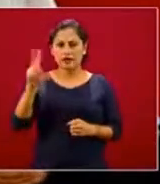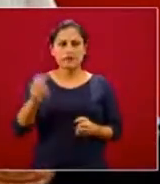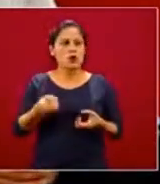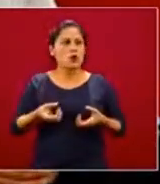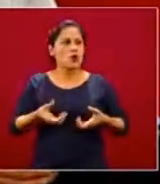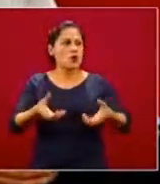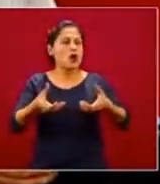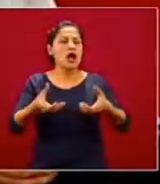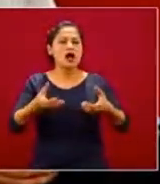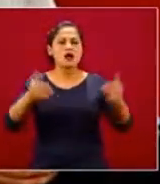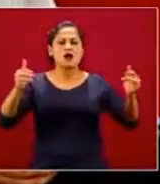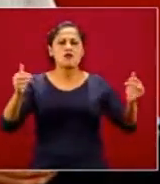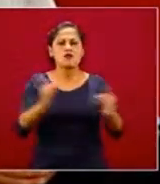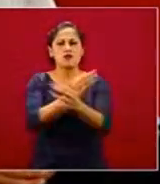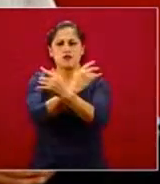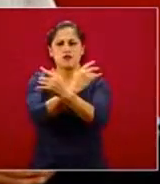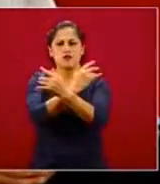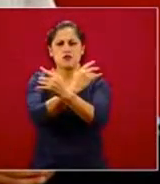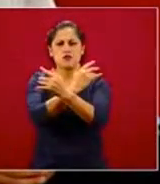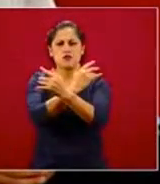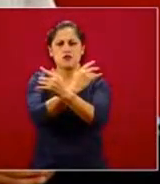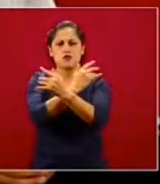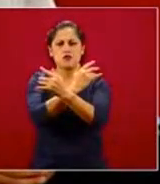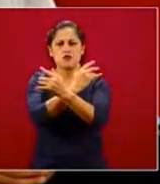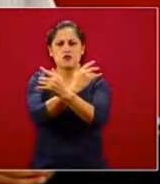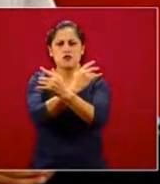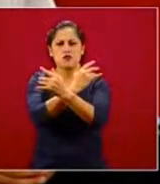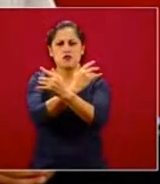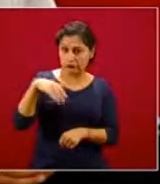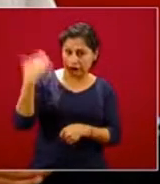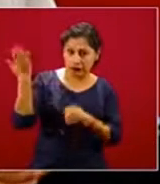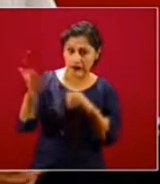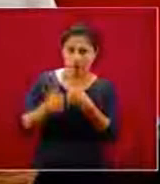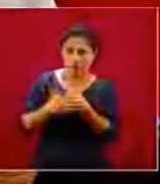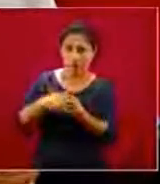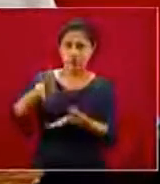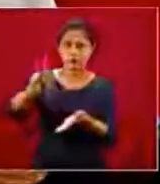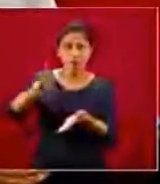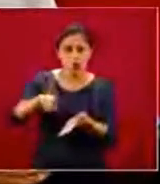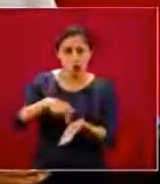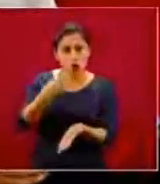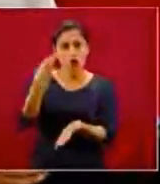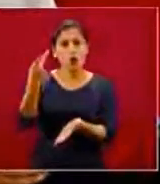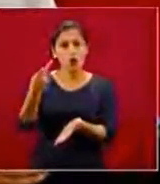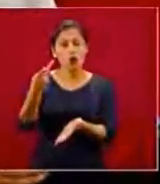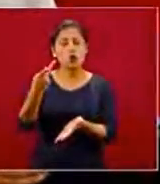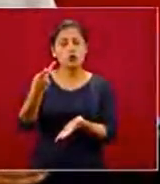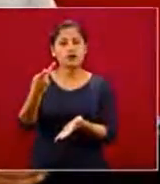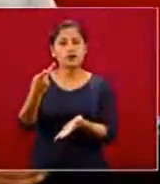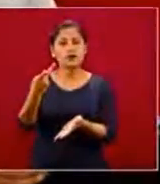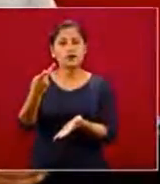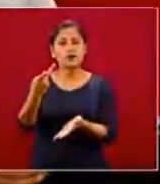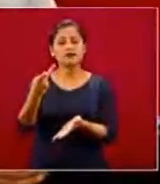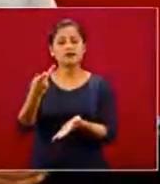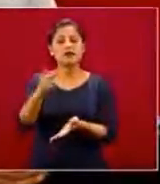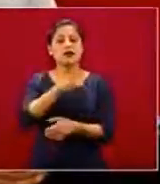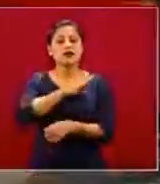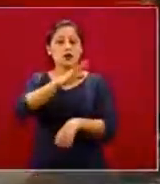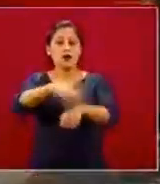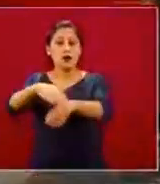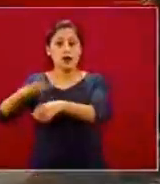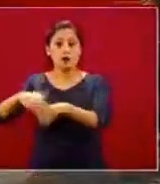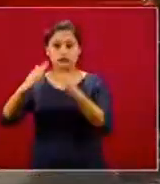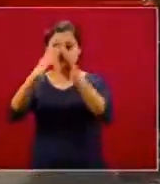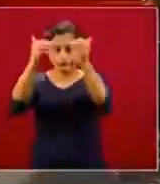if we're seeing so much mobility in the streets, if we might see a second wave and another national safe